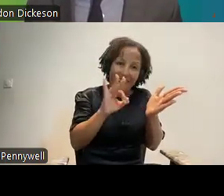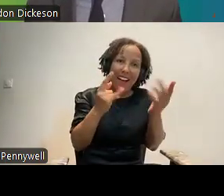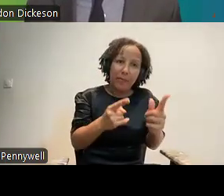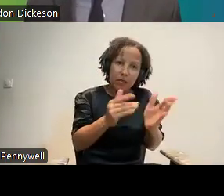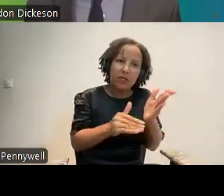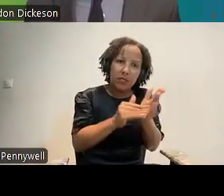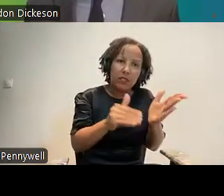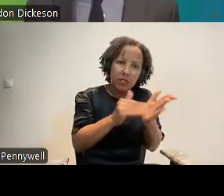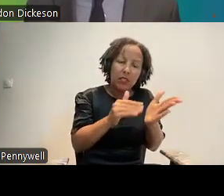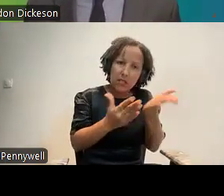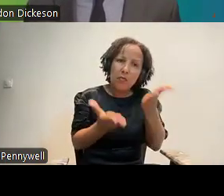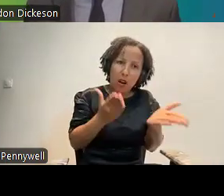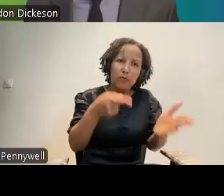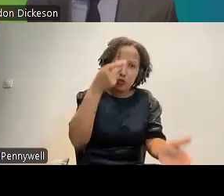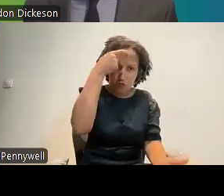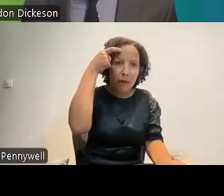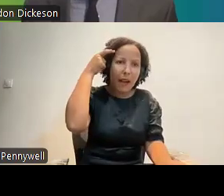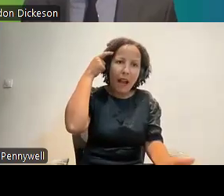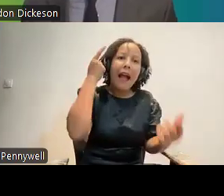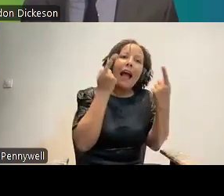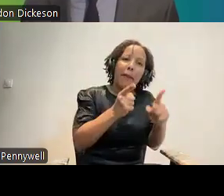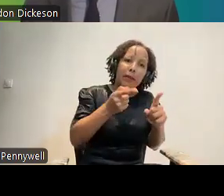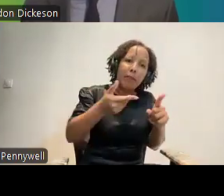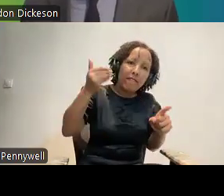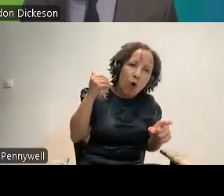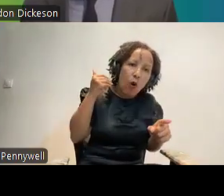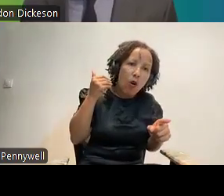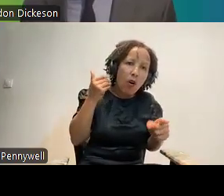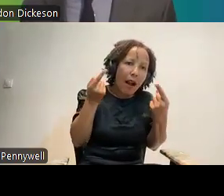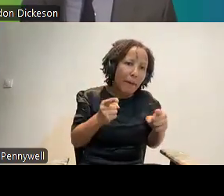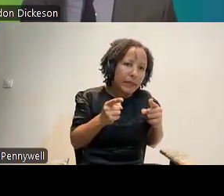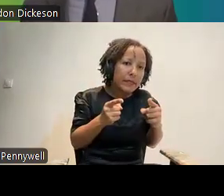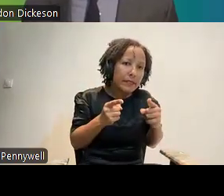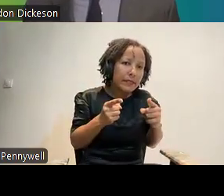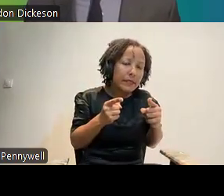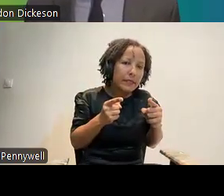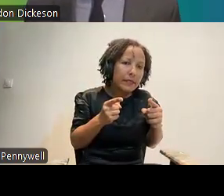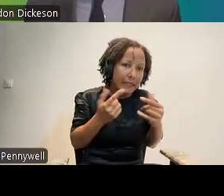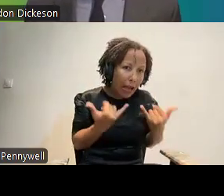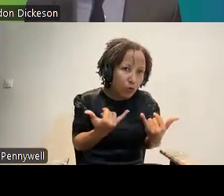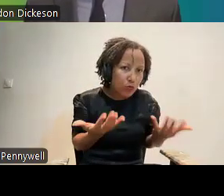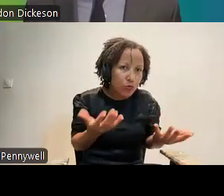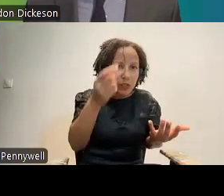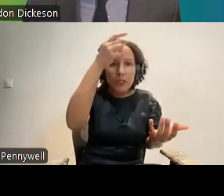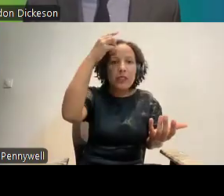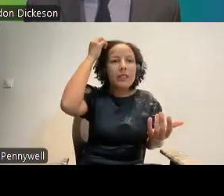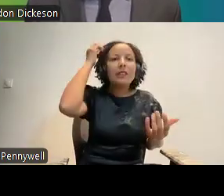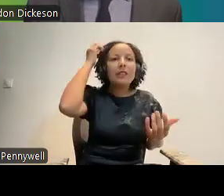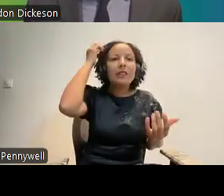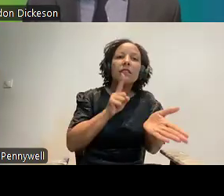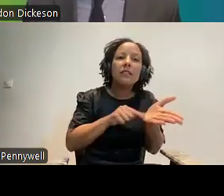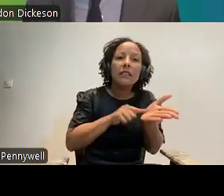trauma that's either occurred or is occurring and therefore warrants investigation. And in a lot of cases, there was some sort of